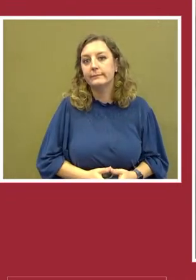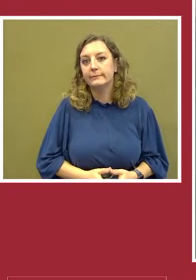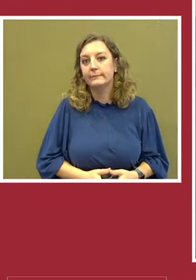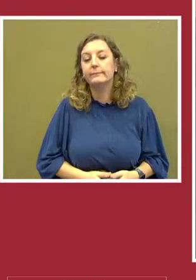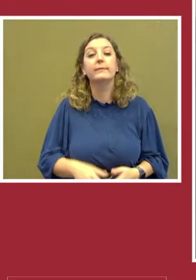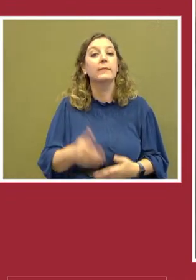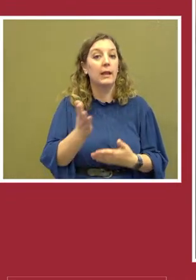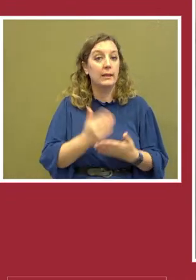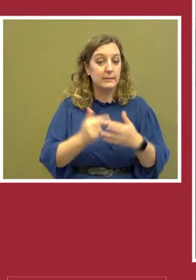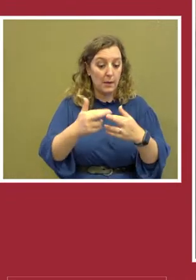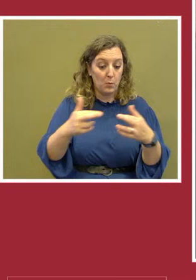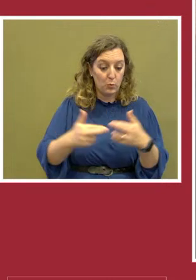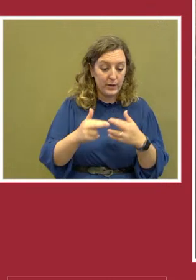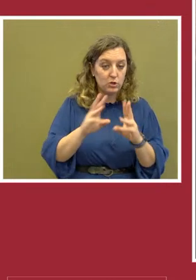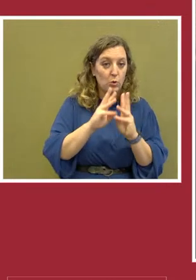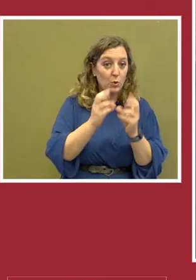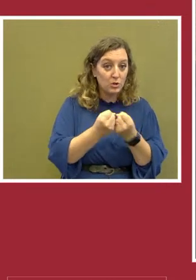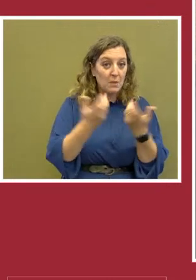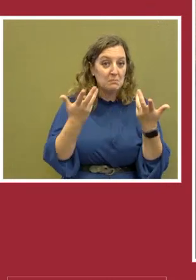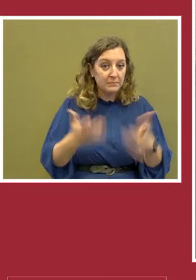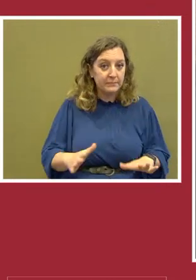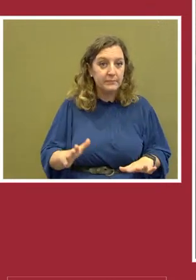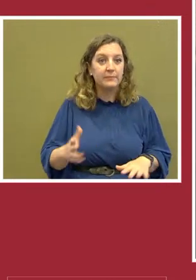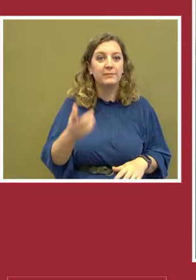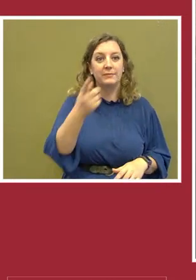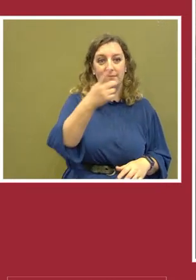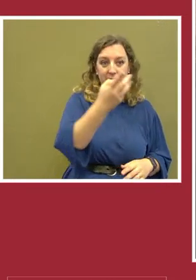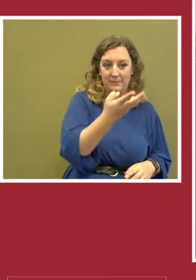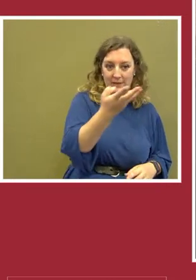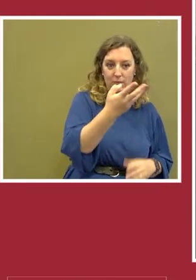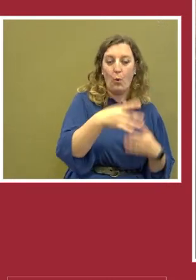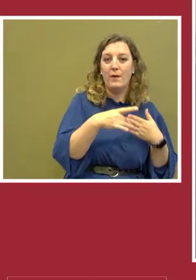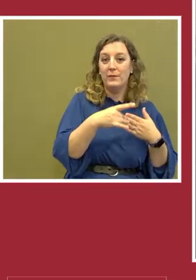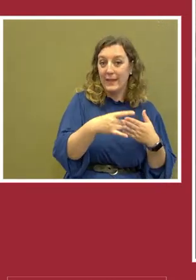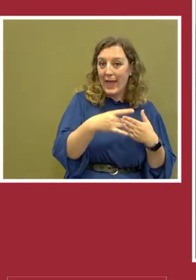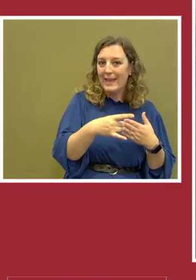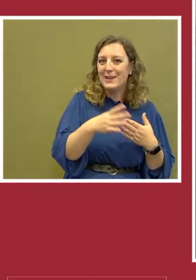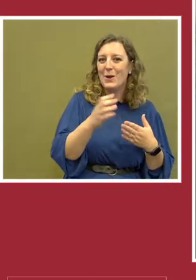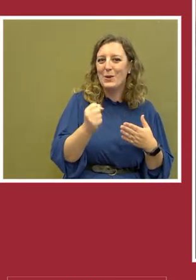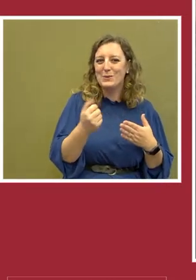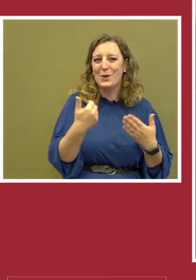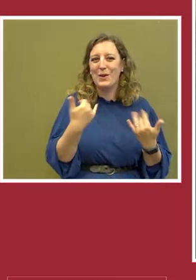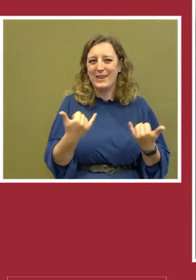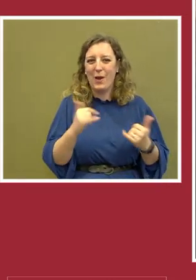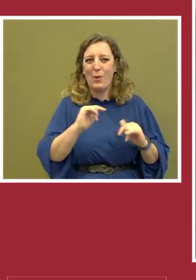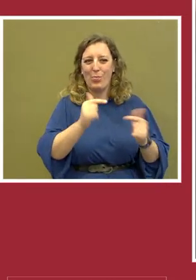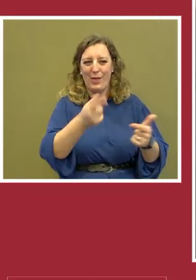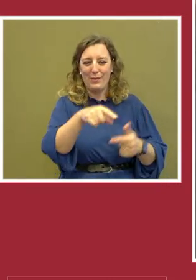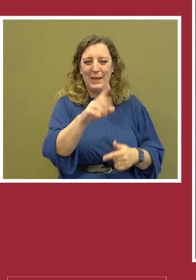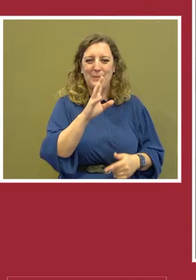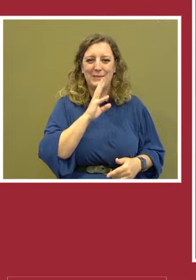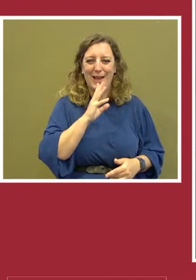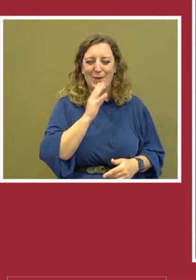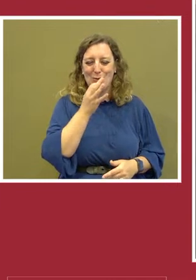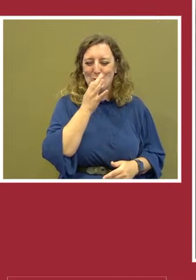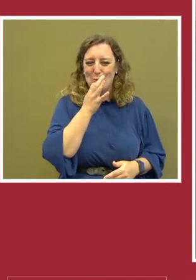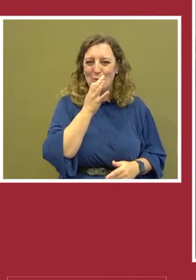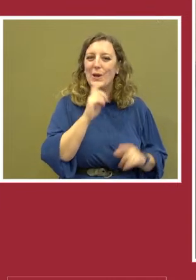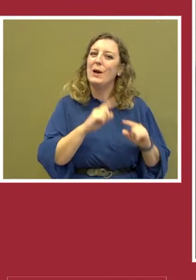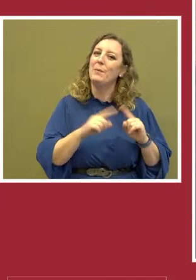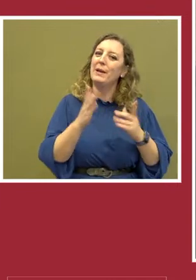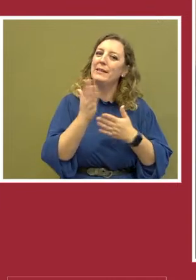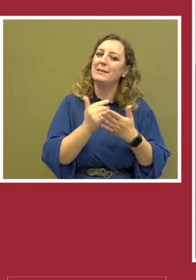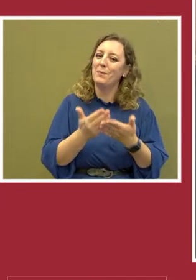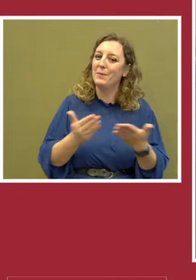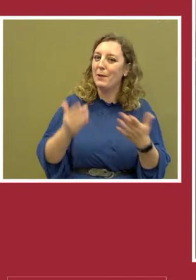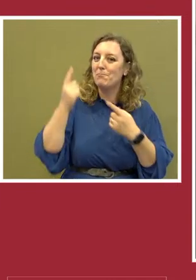We've done some regional workshops, and these guys have led them. So I'm going to let them talk here soon. But some things